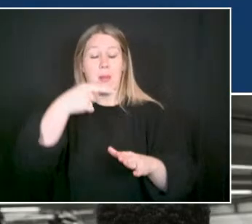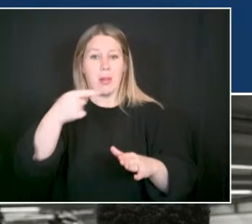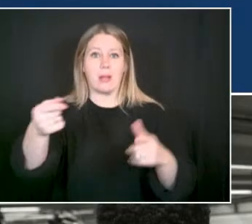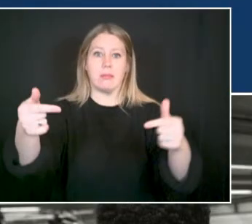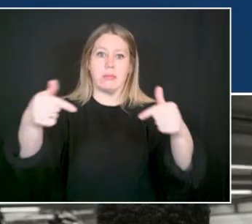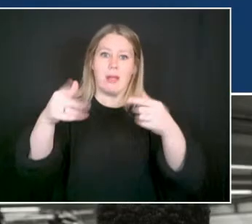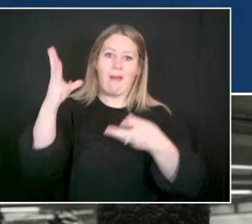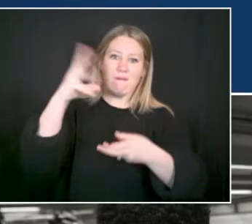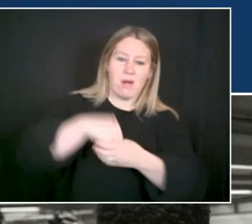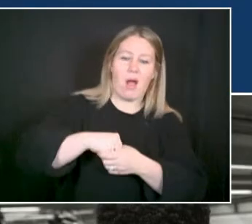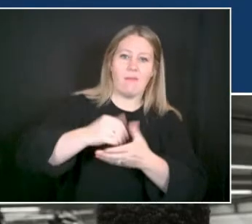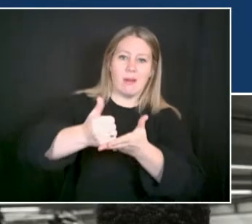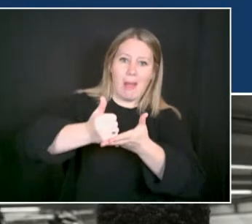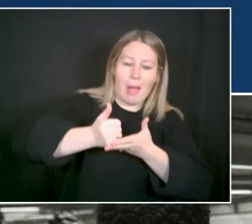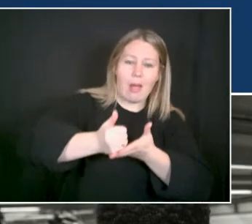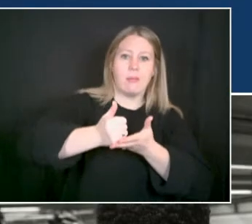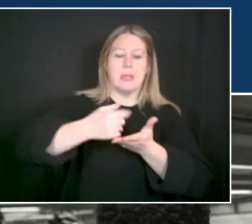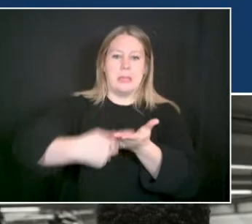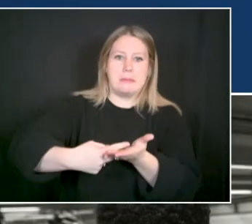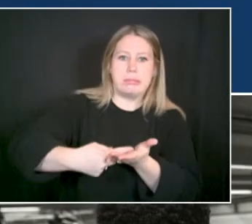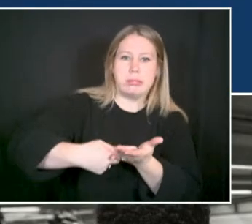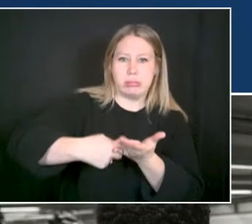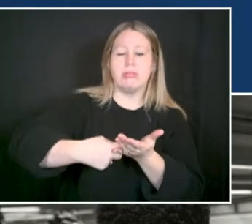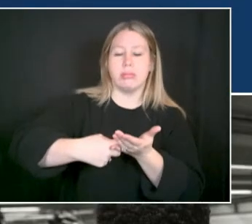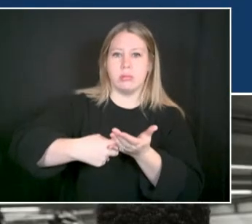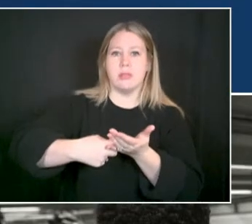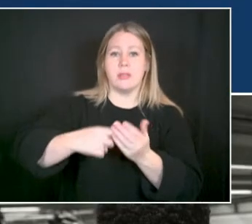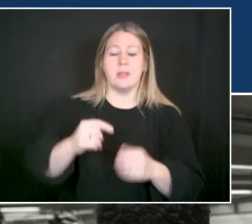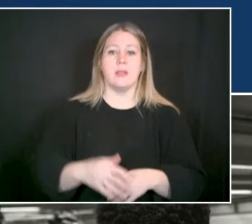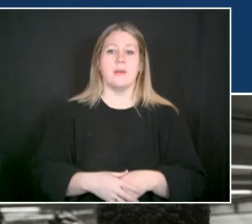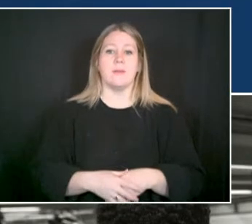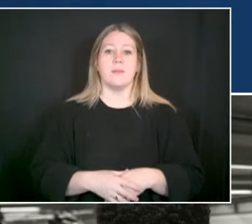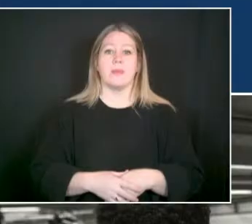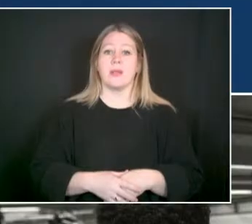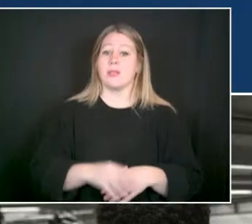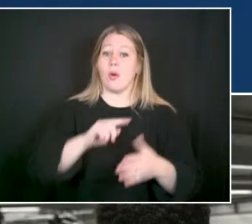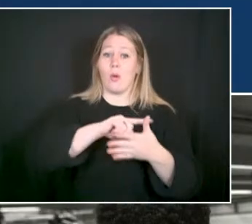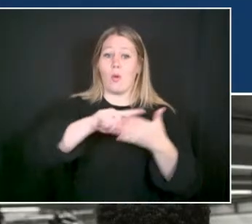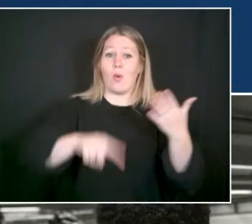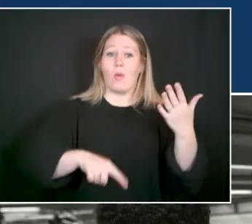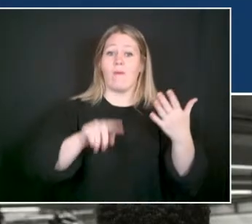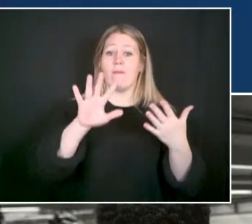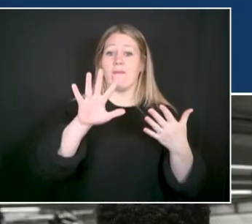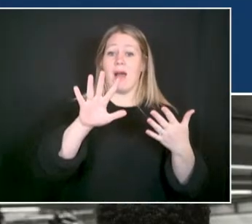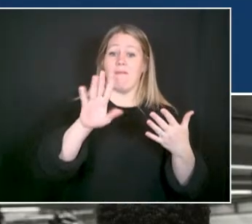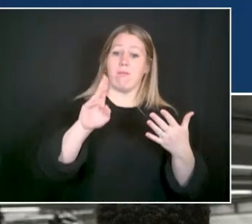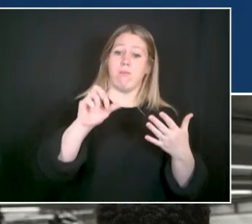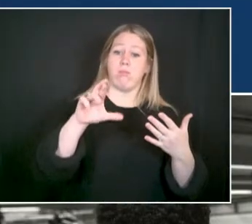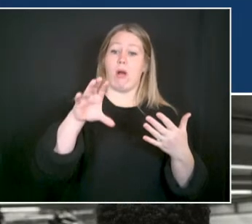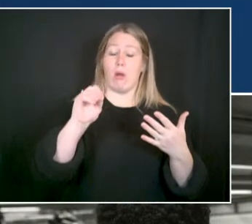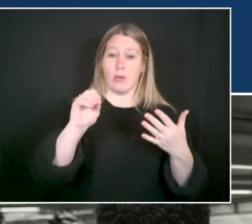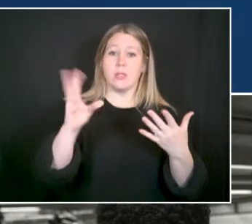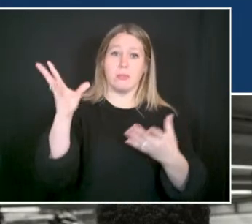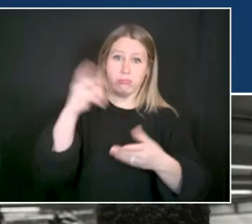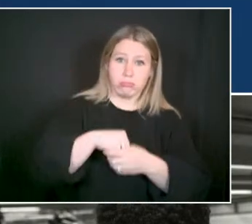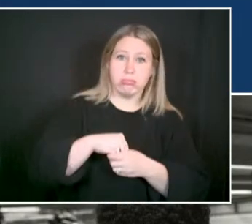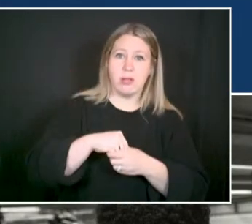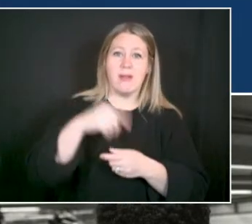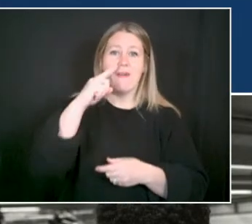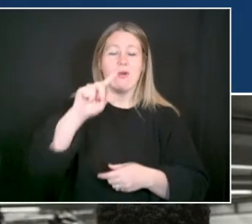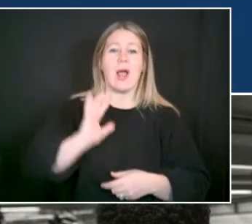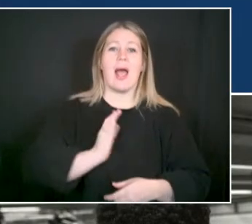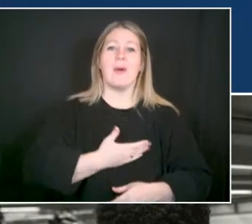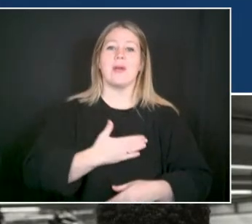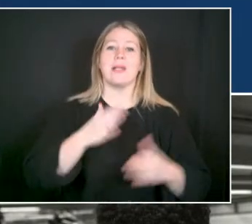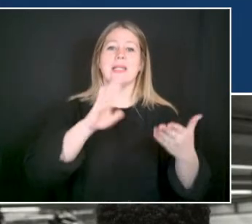that you're looking for. So all 5 boroughs, as our City of Yes plan laid out, all 5 boroughs will be involved